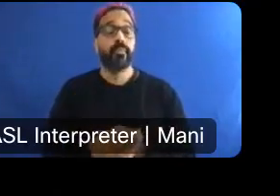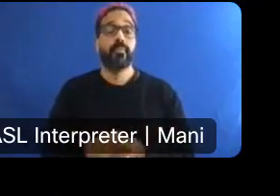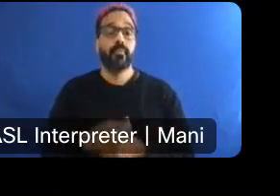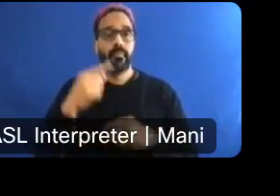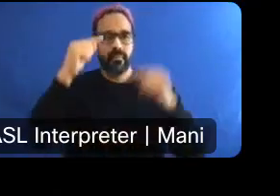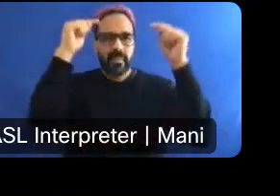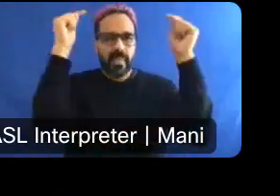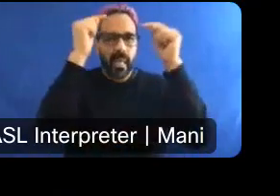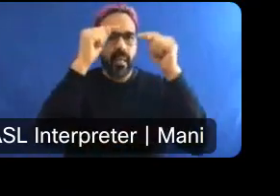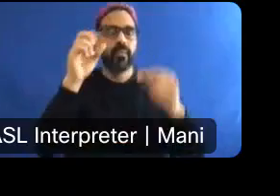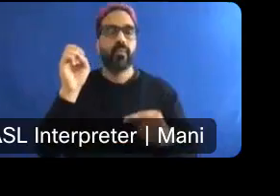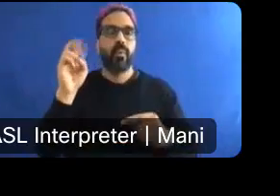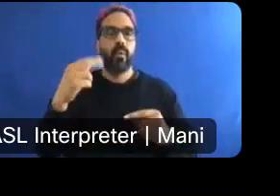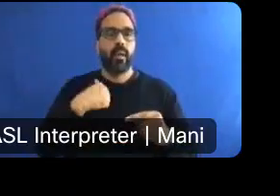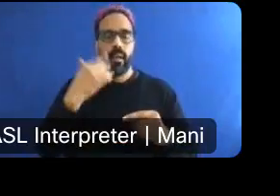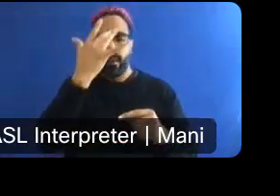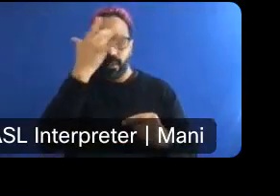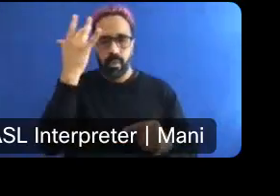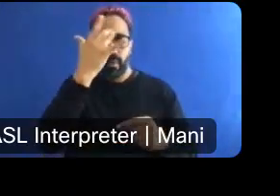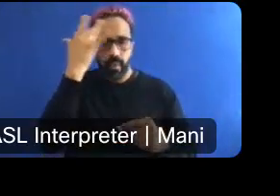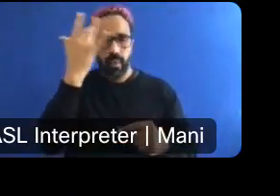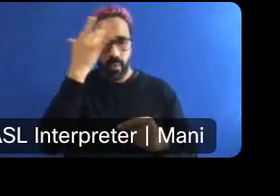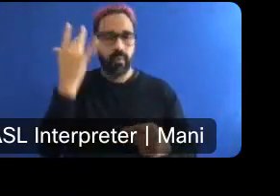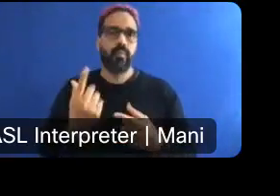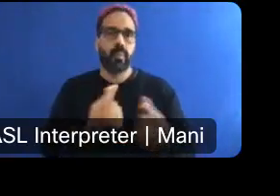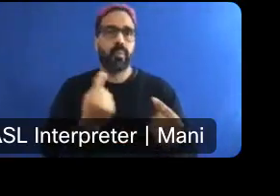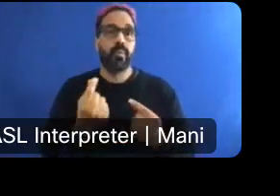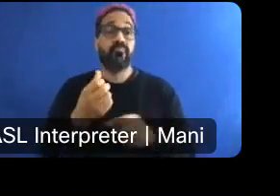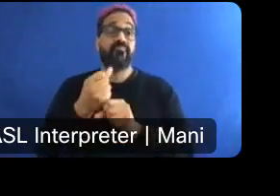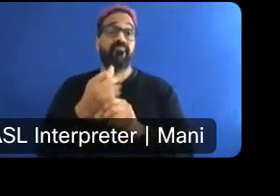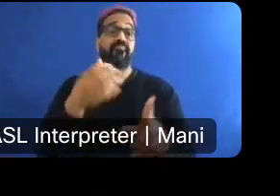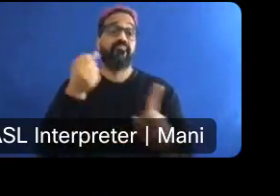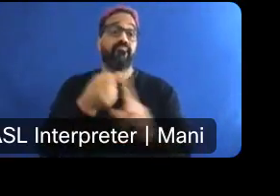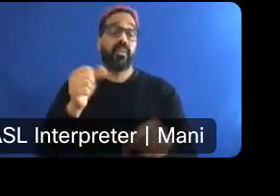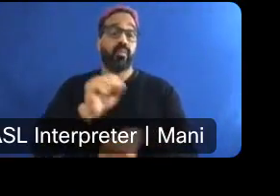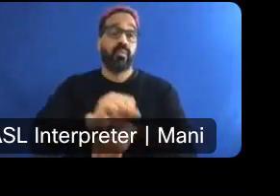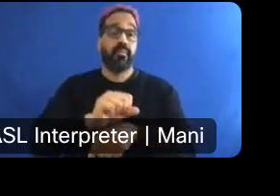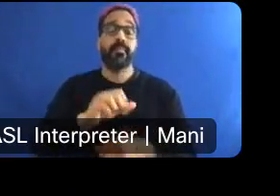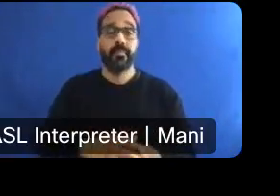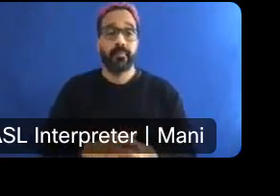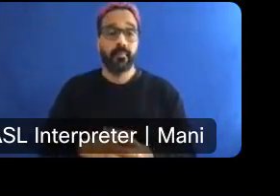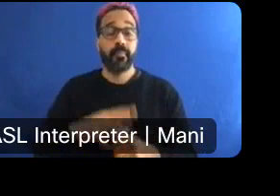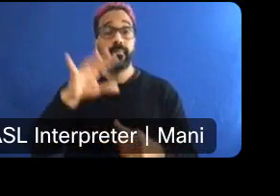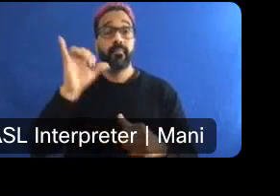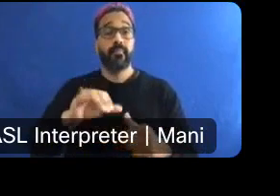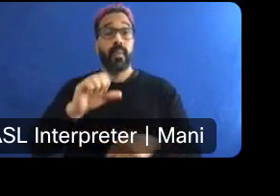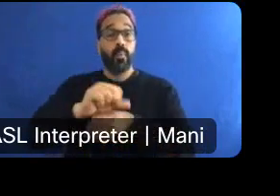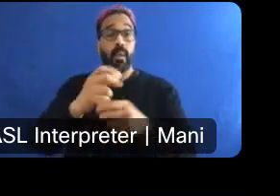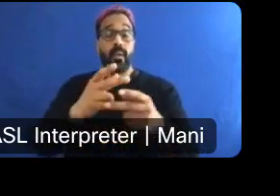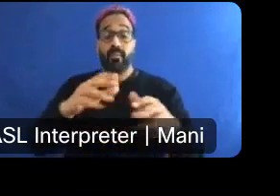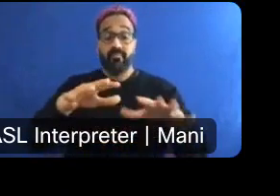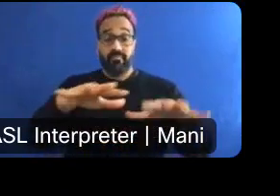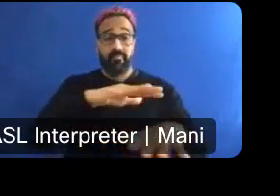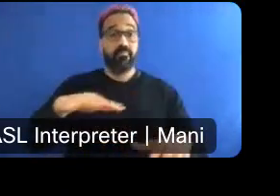headaches, or forgetting to do certain things. This lack of accessibility and support in the workplace can further